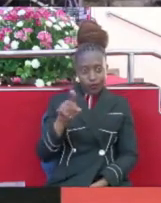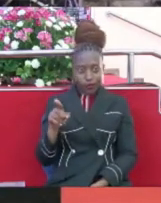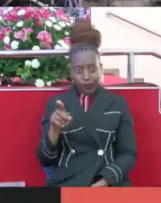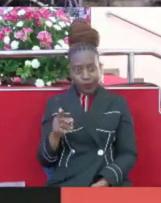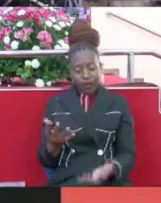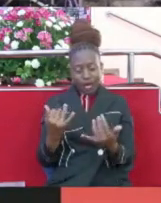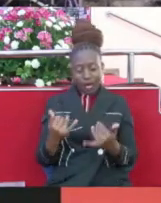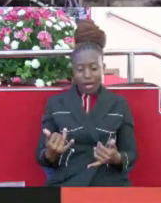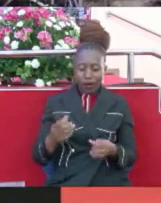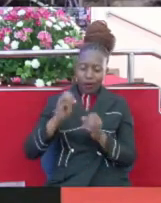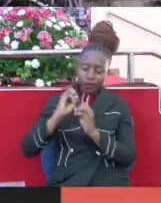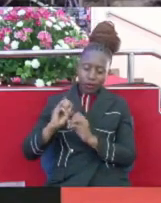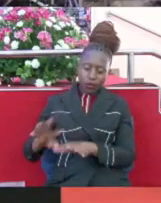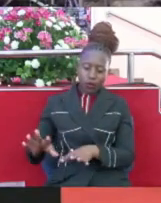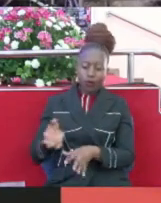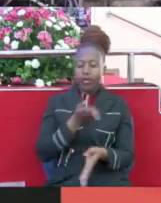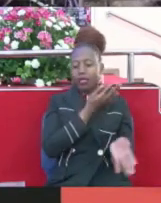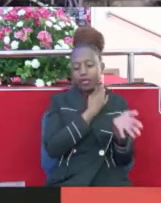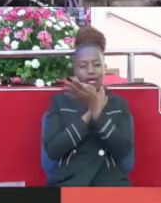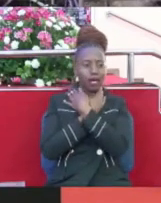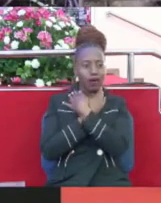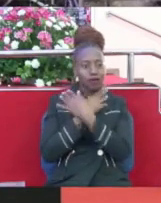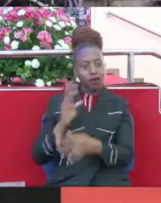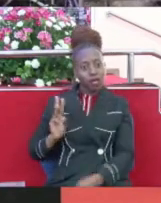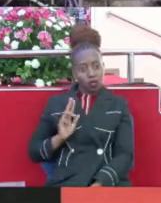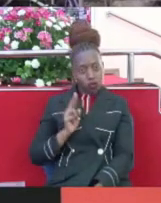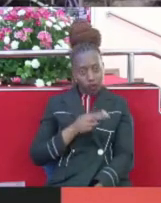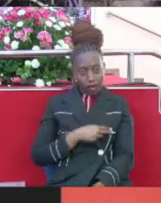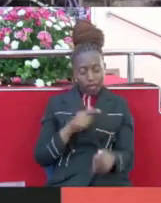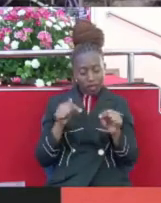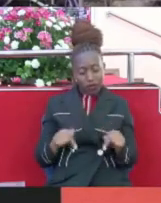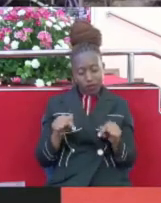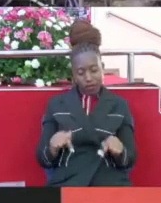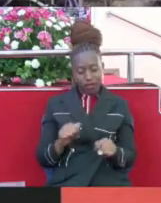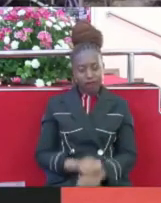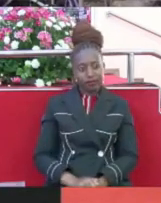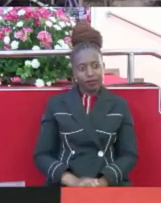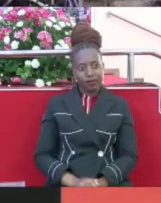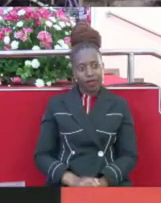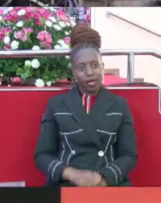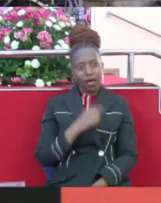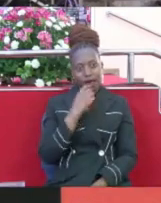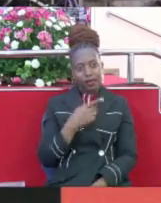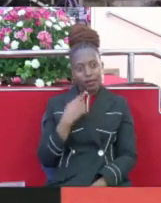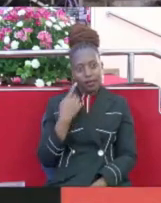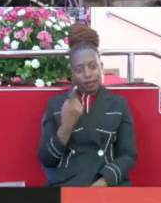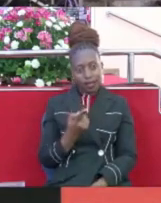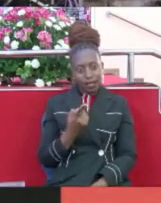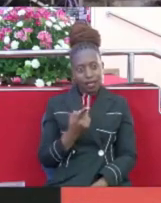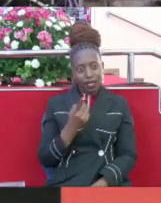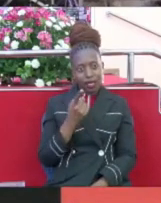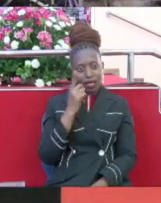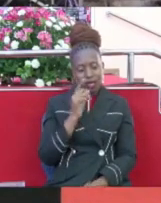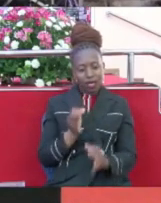garment upon us this day. And he is saying, will you not ask for more? Will